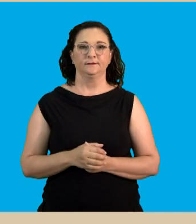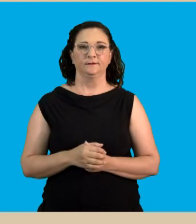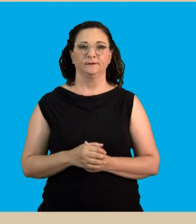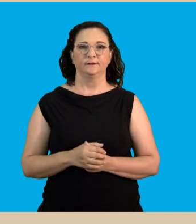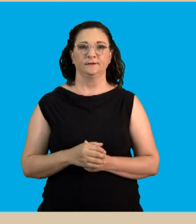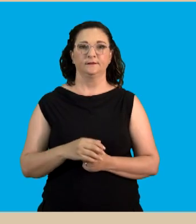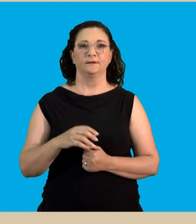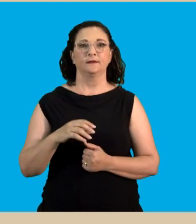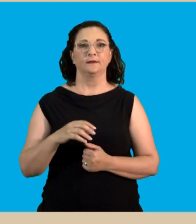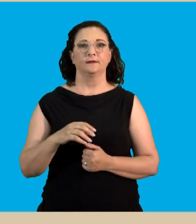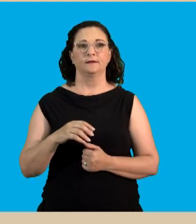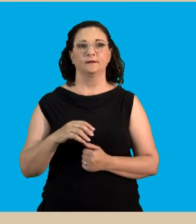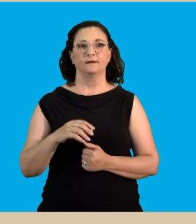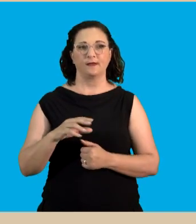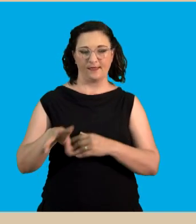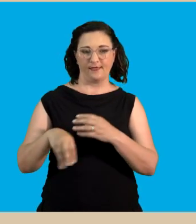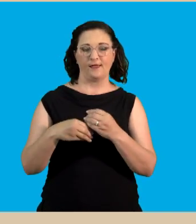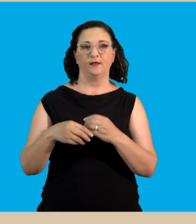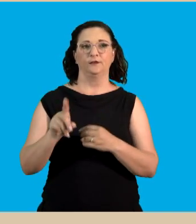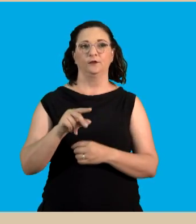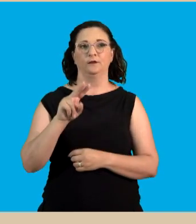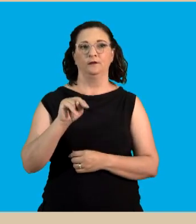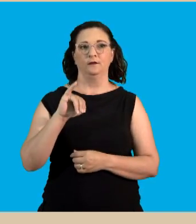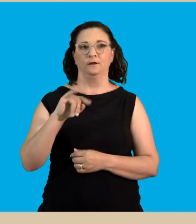and nitrogen gas.